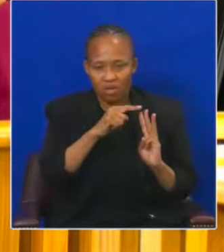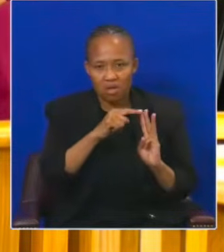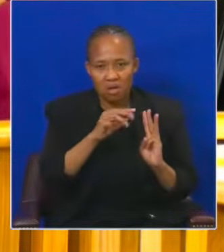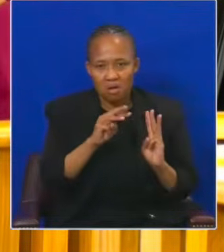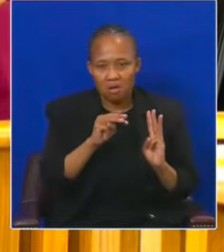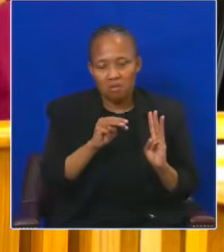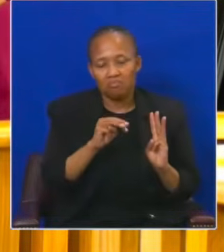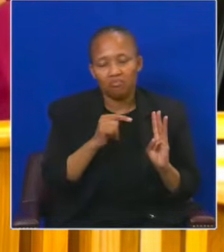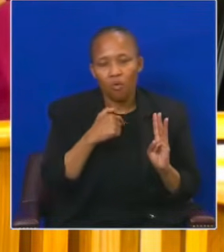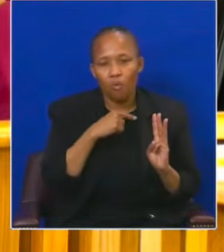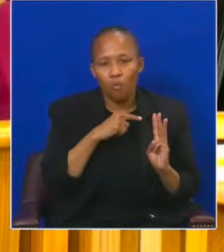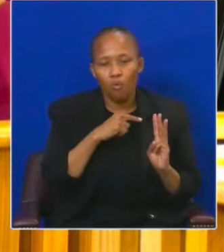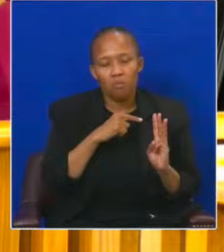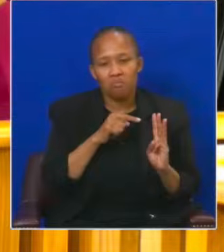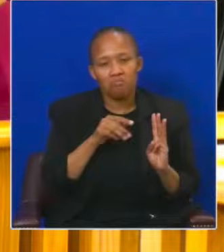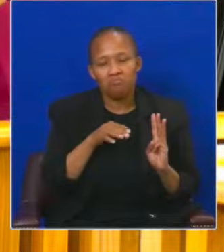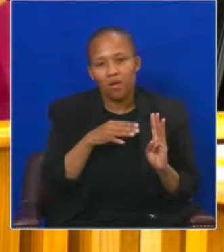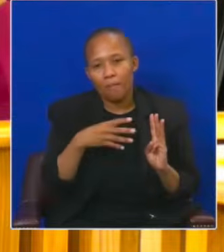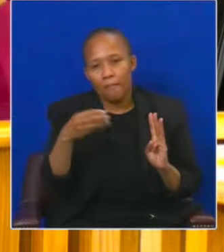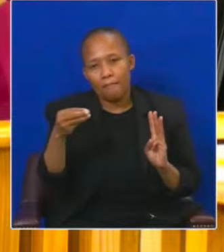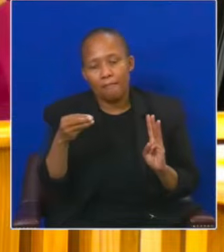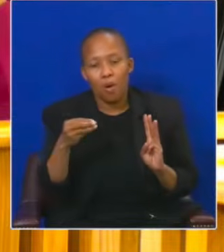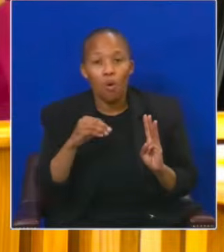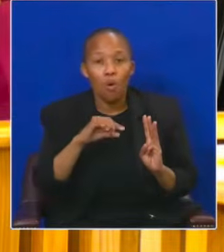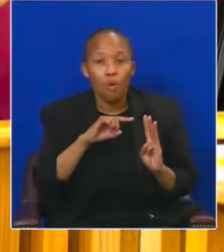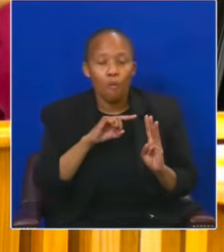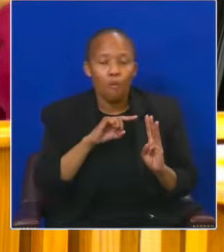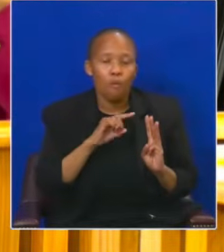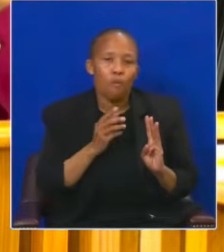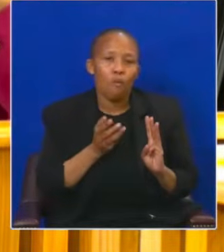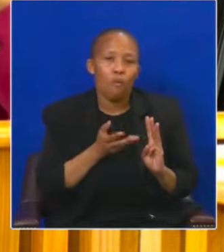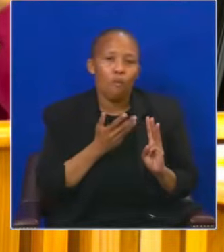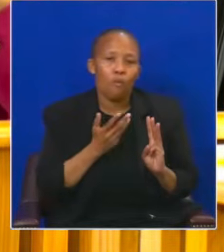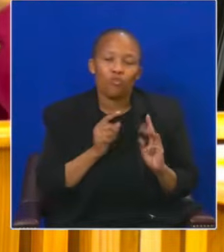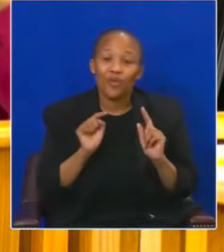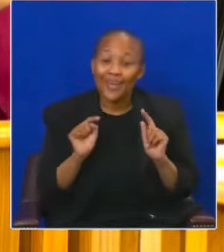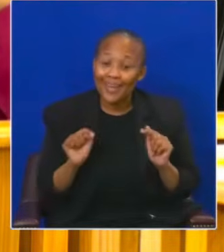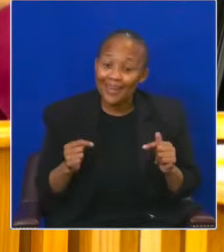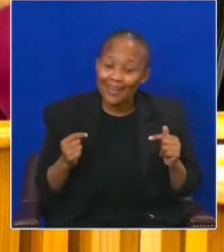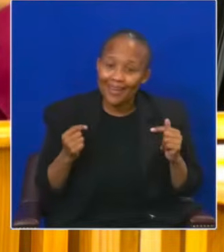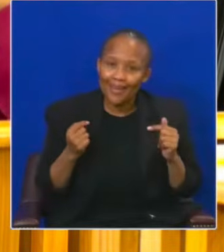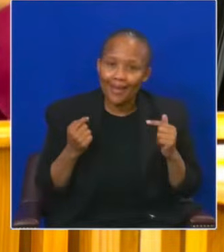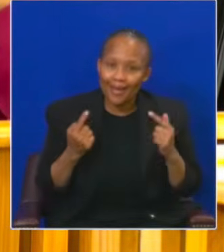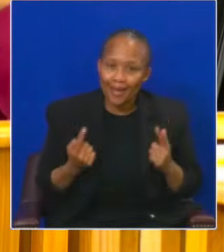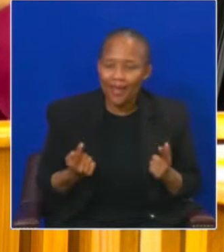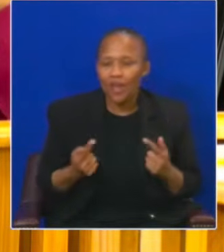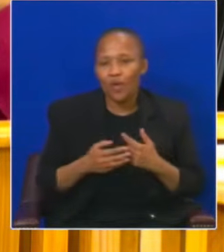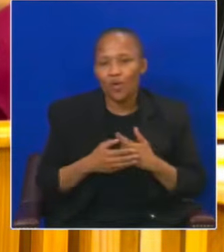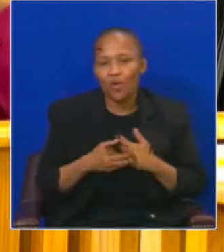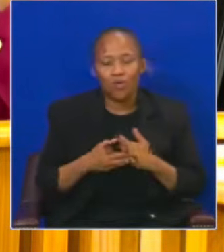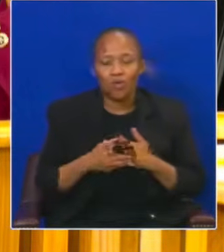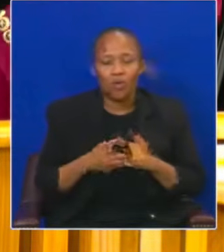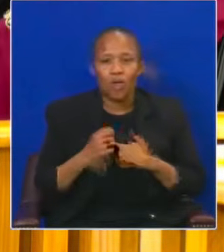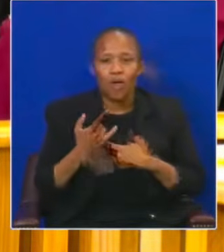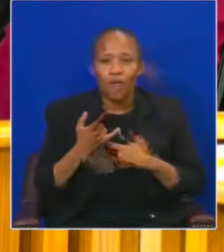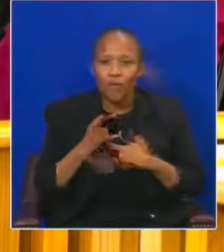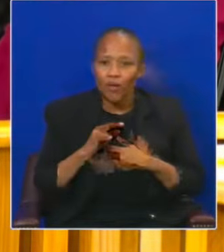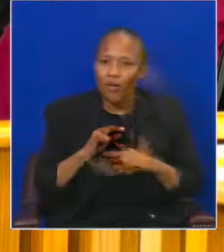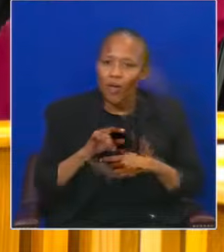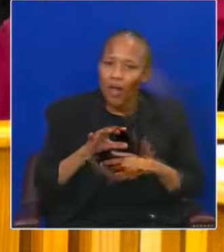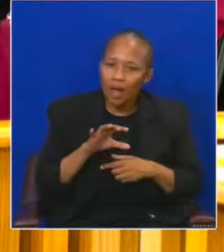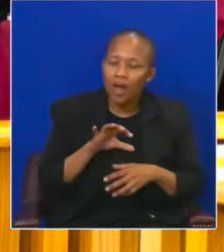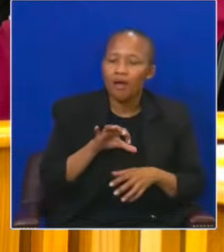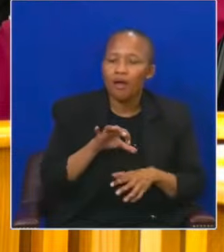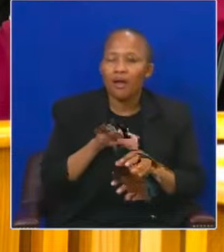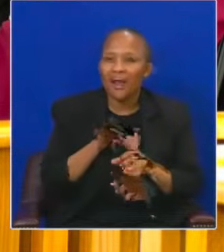supposedly to be in possession of the books and or anything that has to do with the